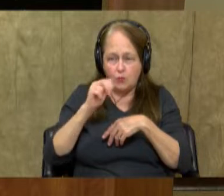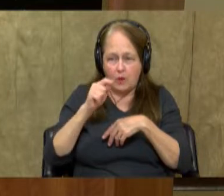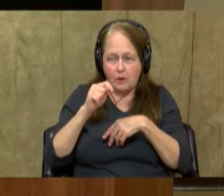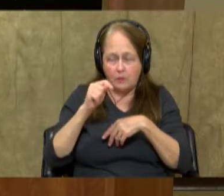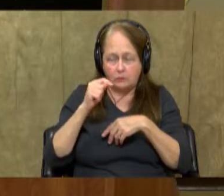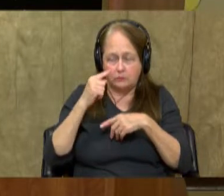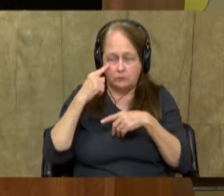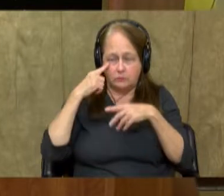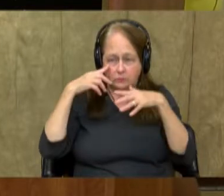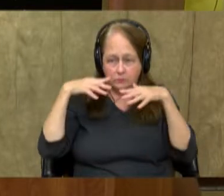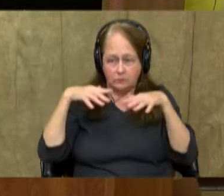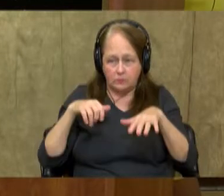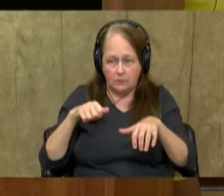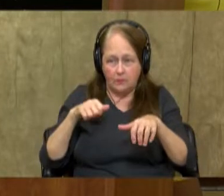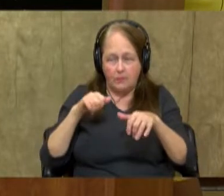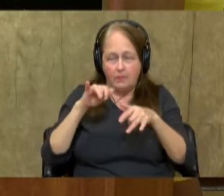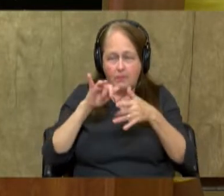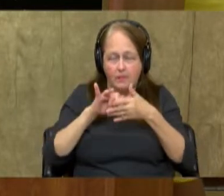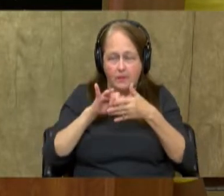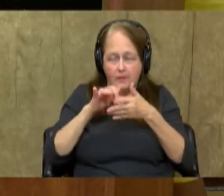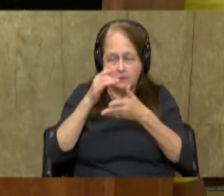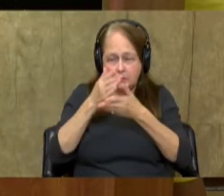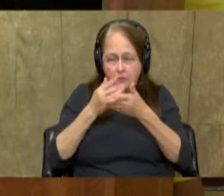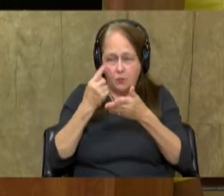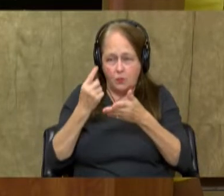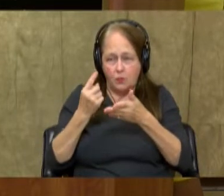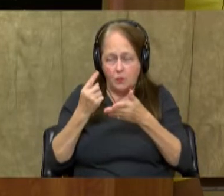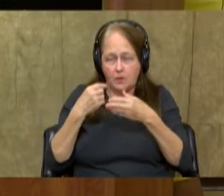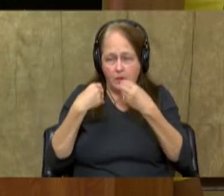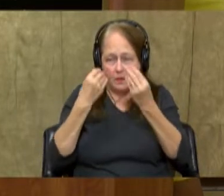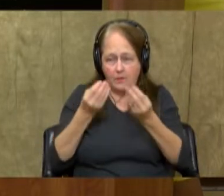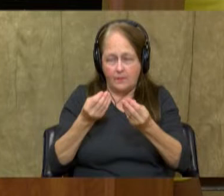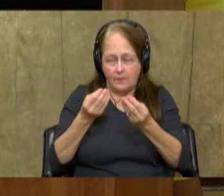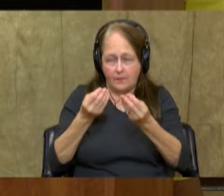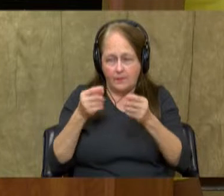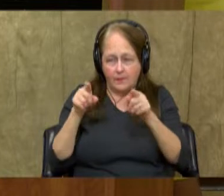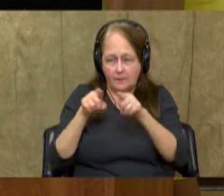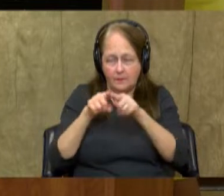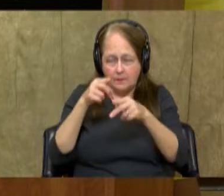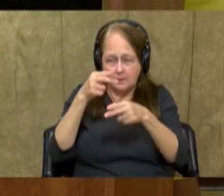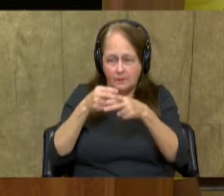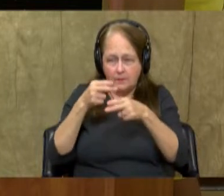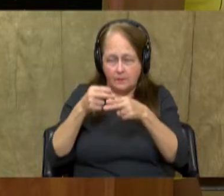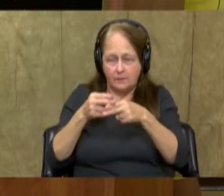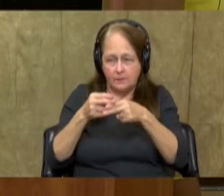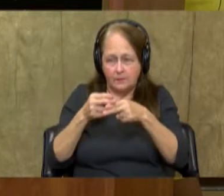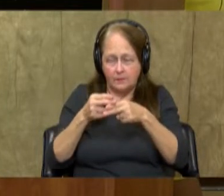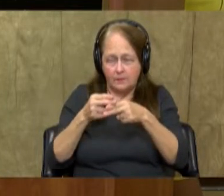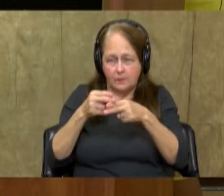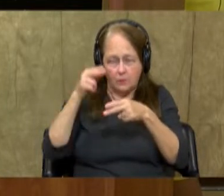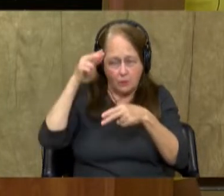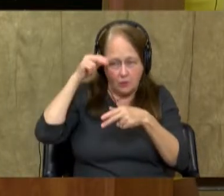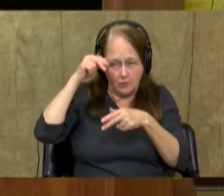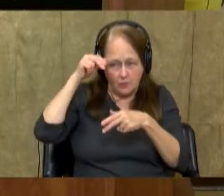struck by the coincidence that someone should have given him the same name as the pony.